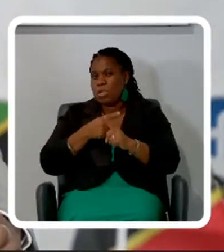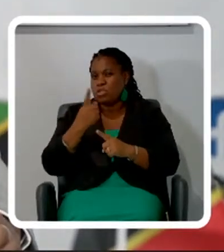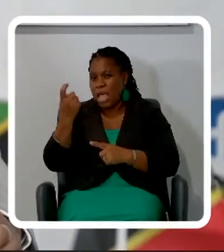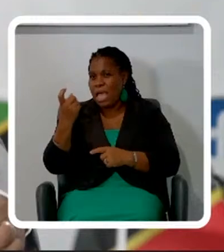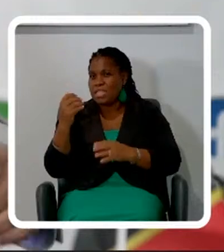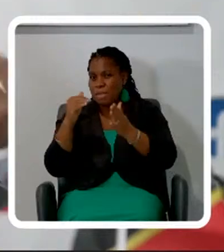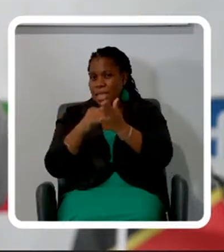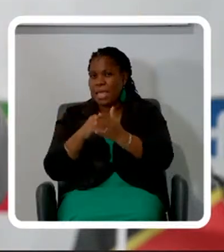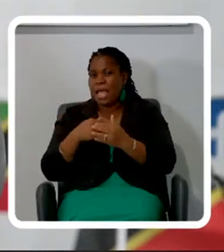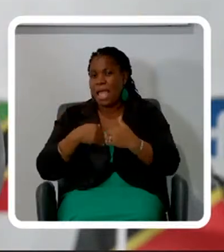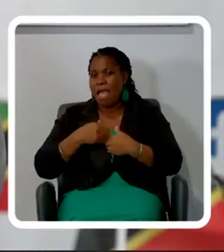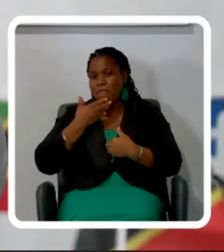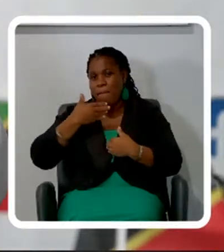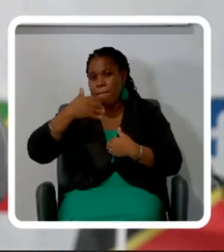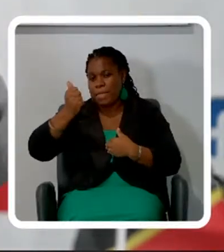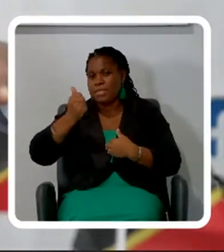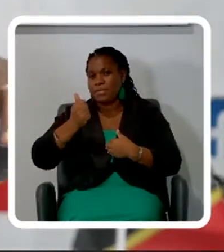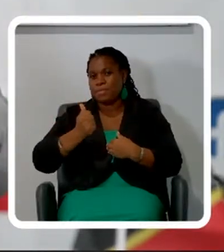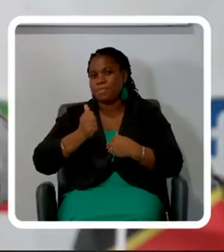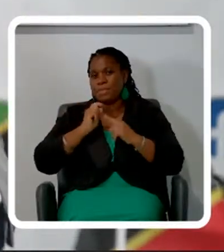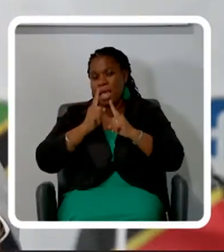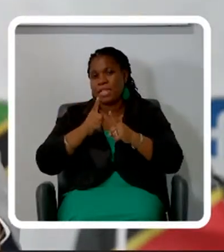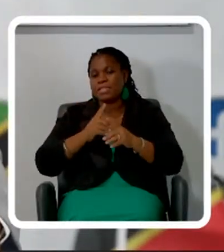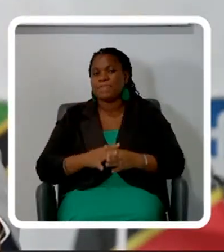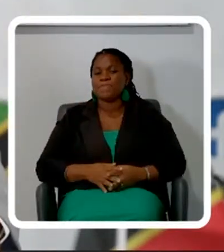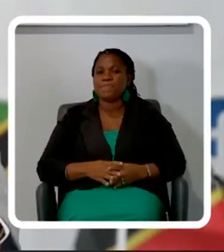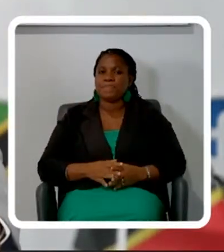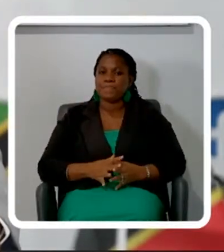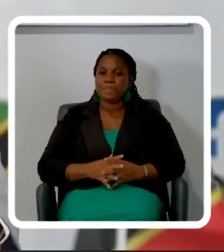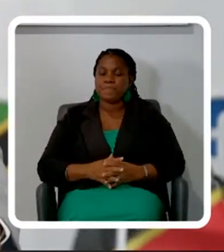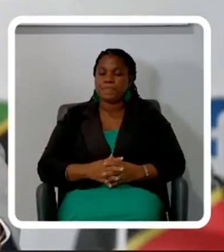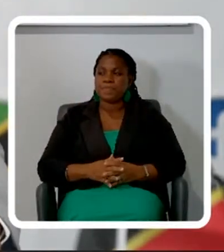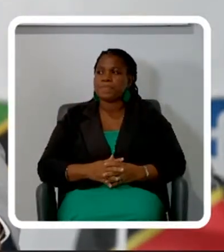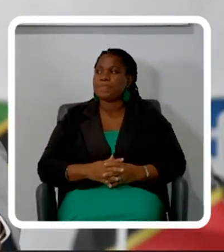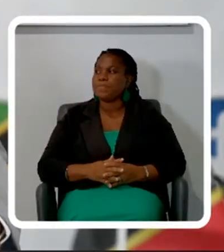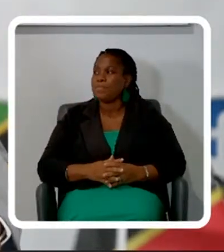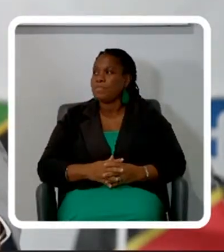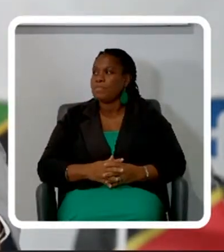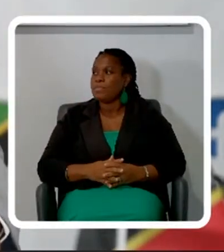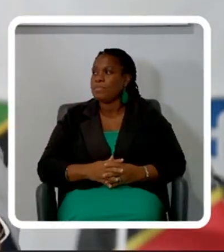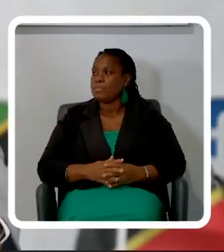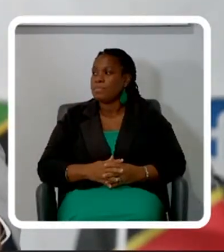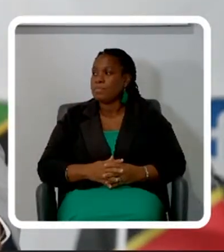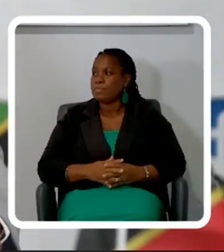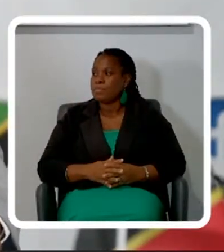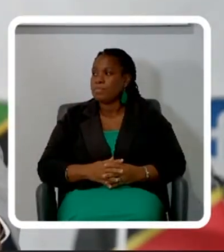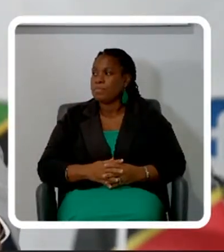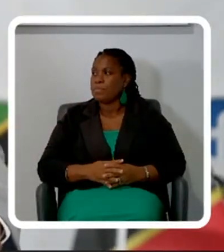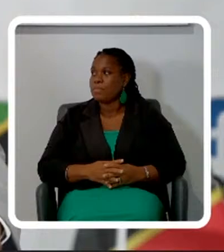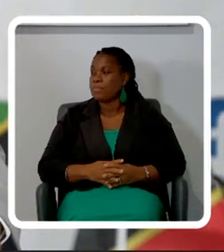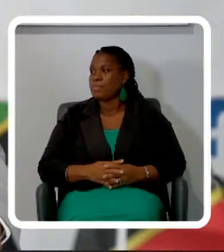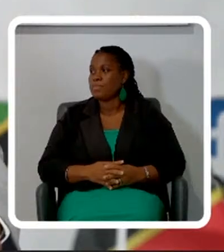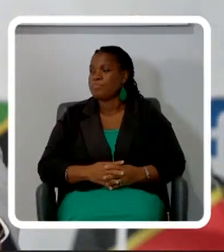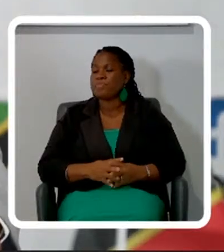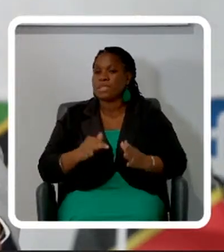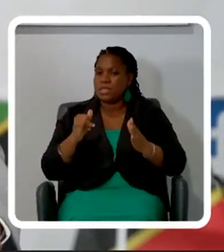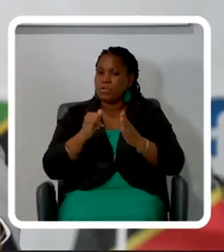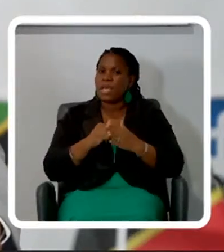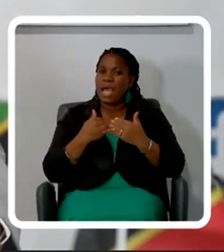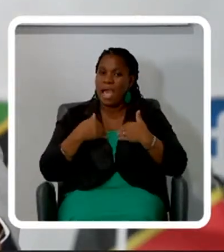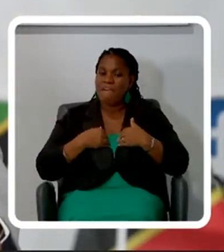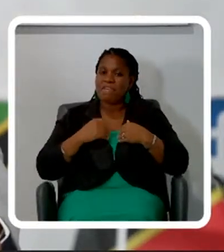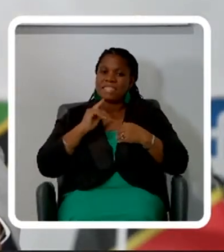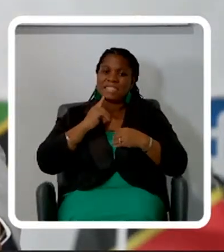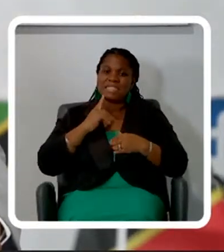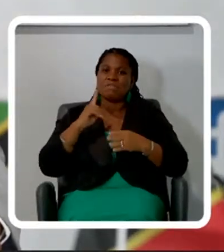I would have a more definitive answer as far as that is concerned. All right, but that is where we are at now, serious discussions